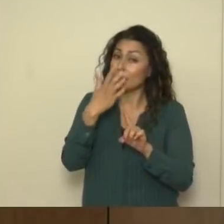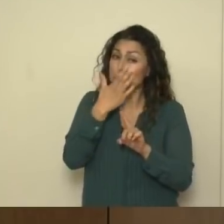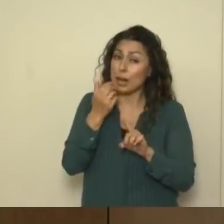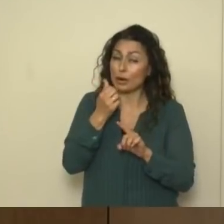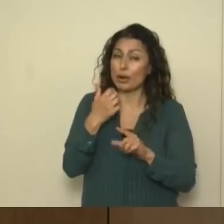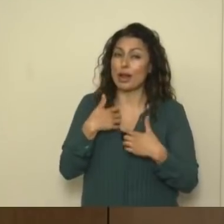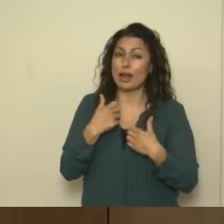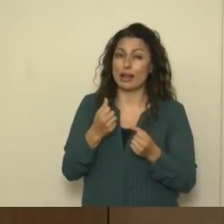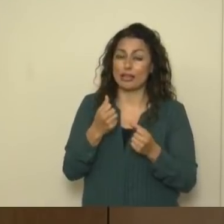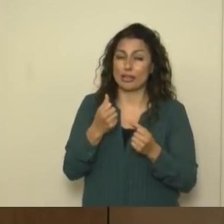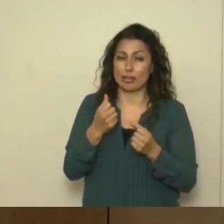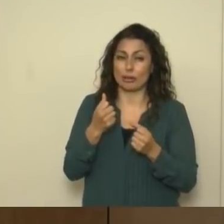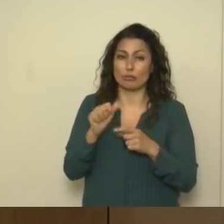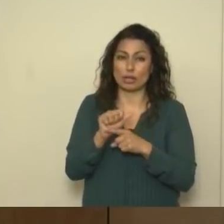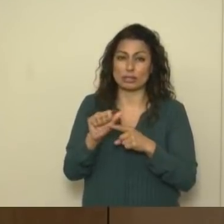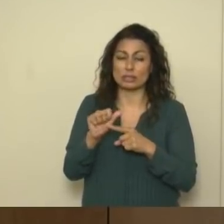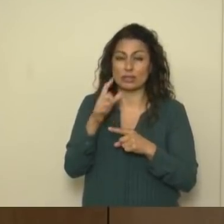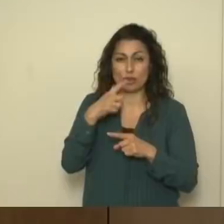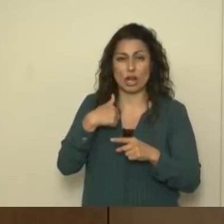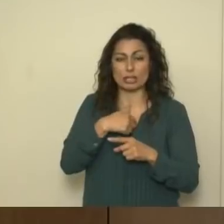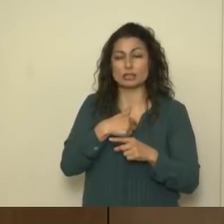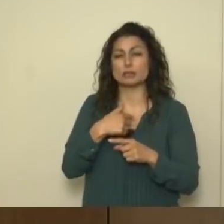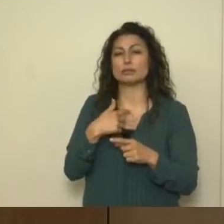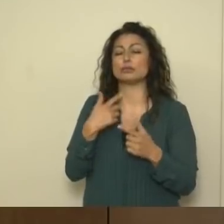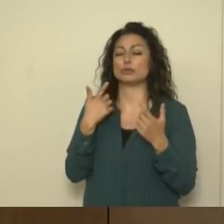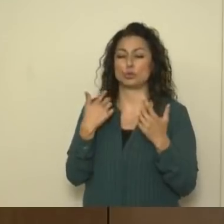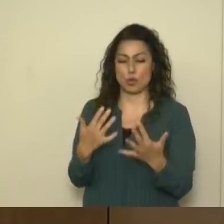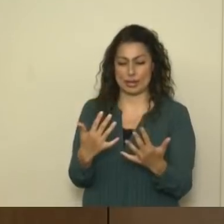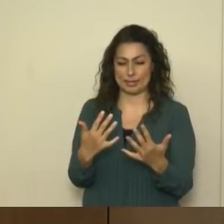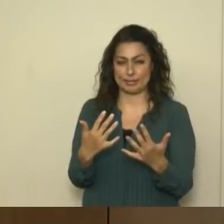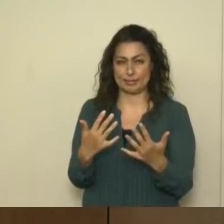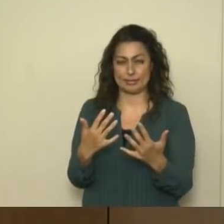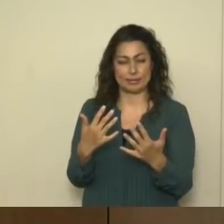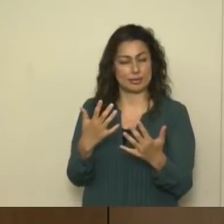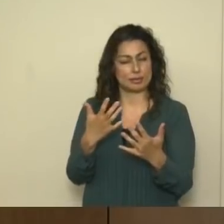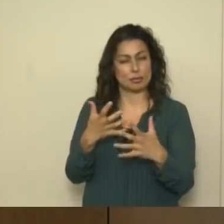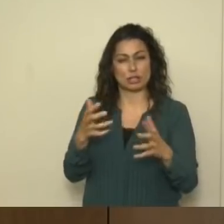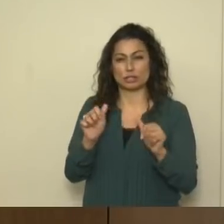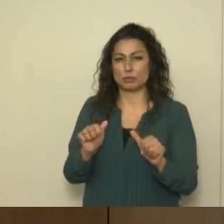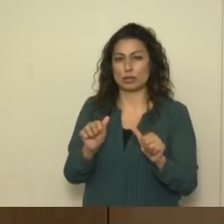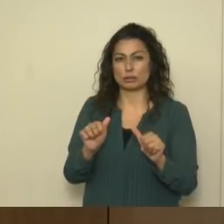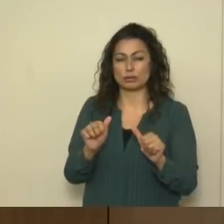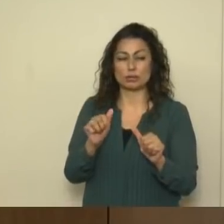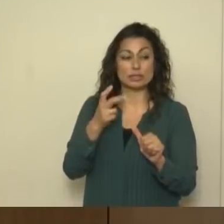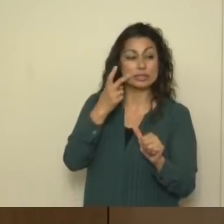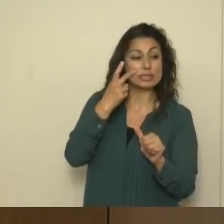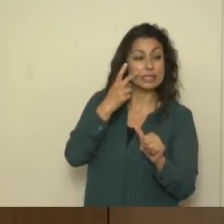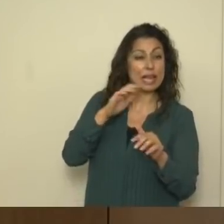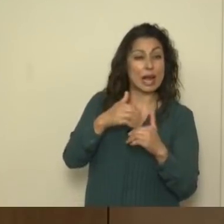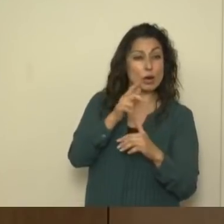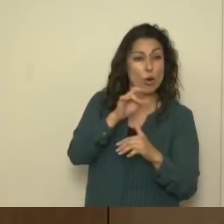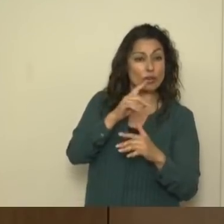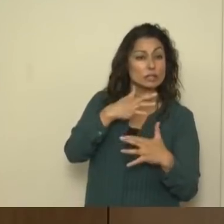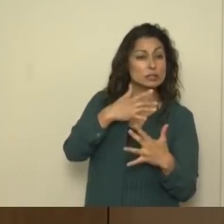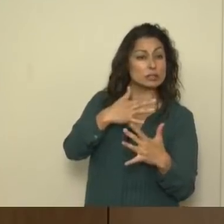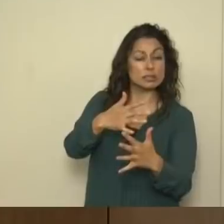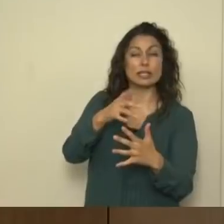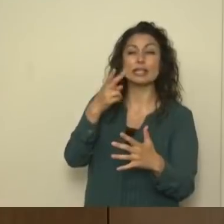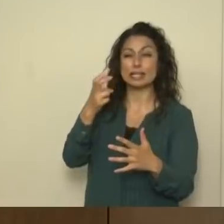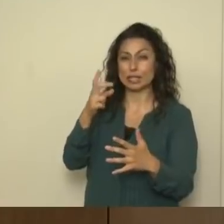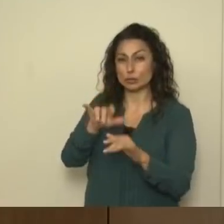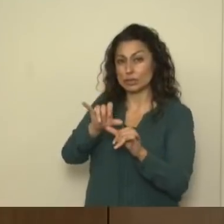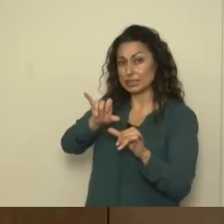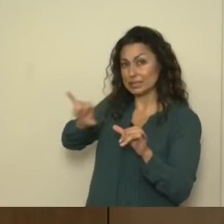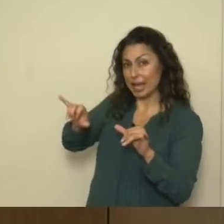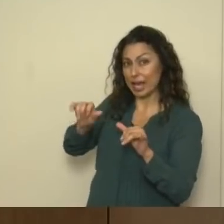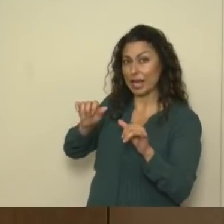public health practice to wait out to the highest degree possible COVID. He will be with his